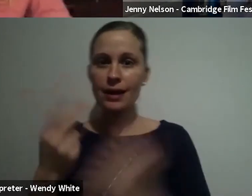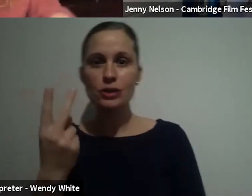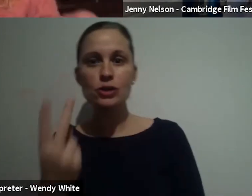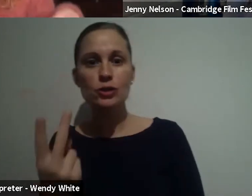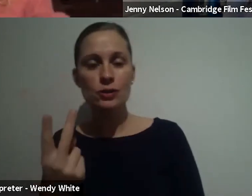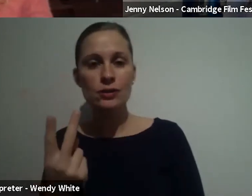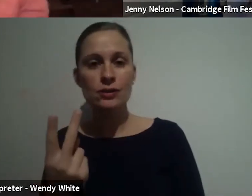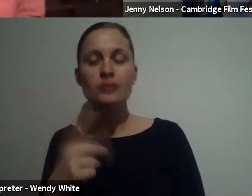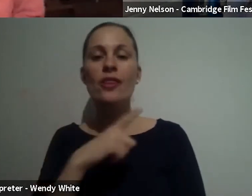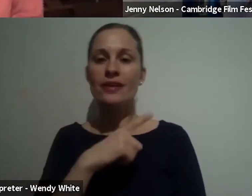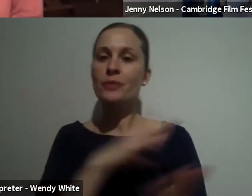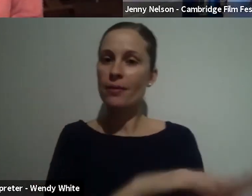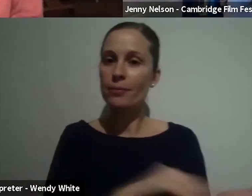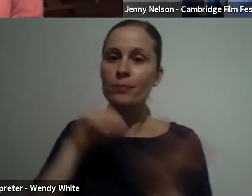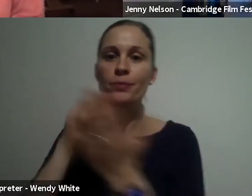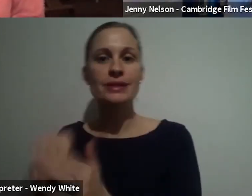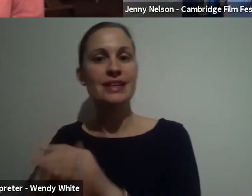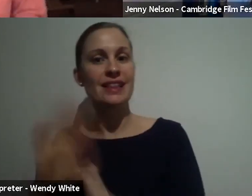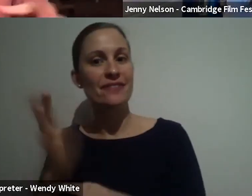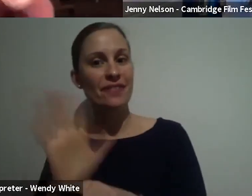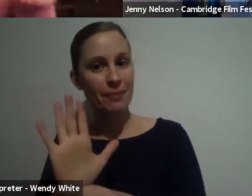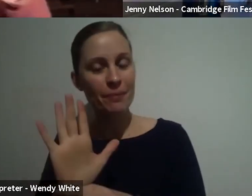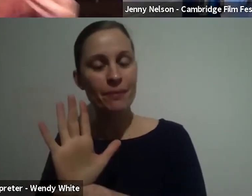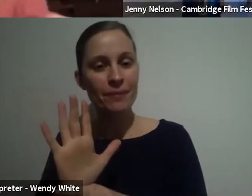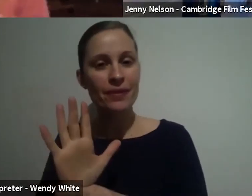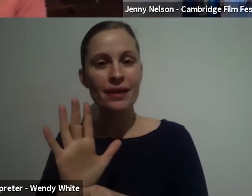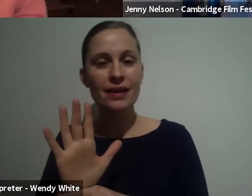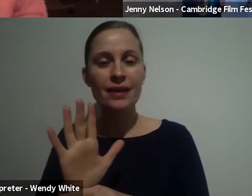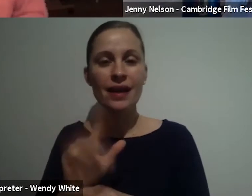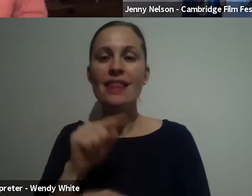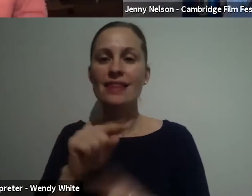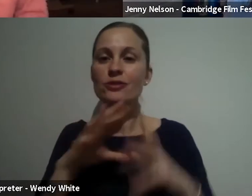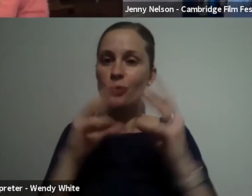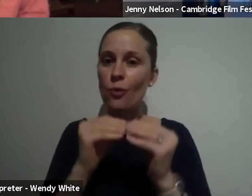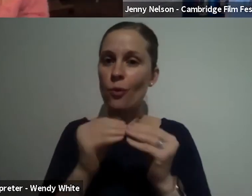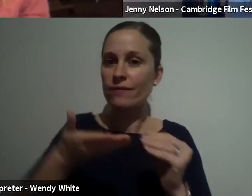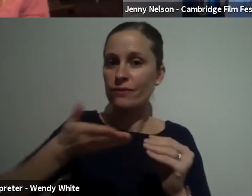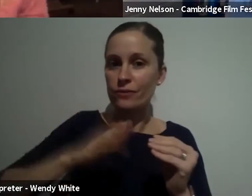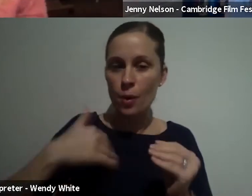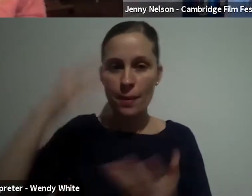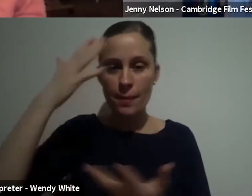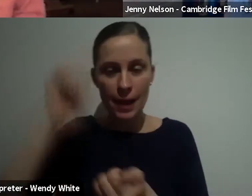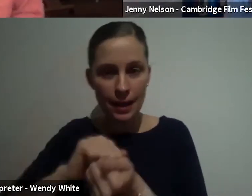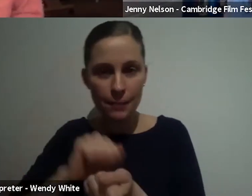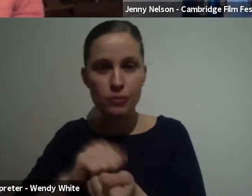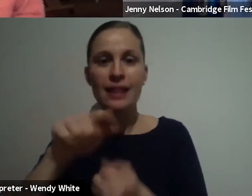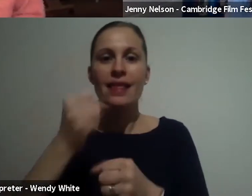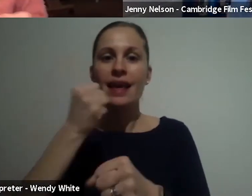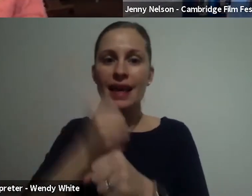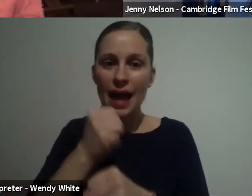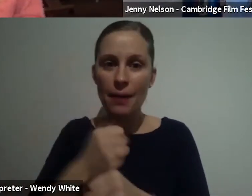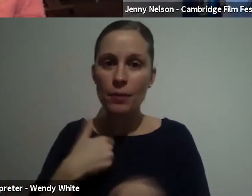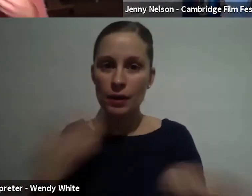mean, the film is set there. And all this is taken from my memories, you know, the games we were playing, also